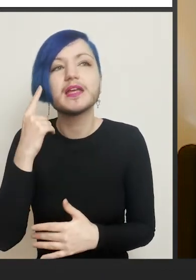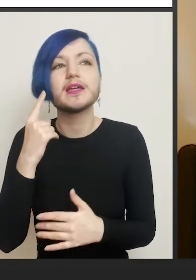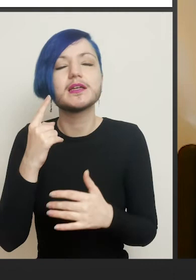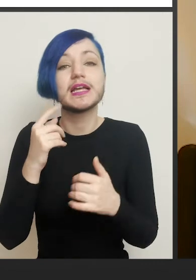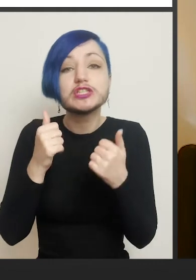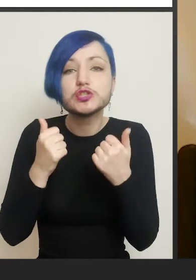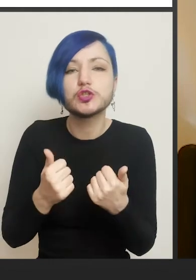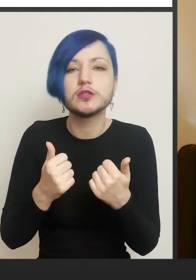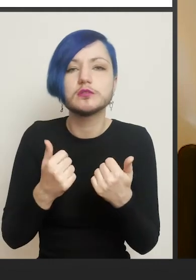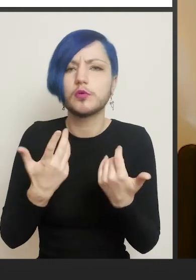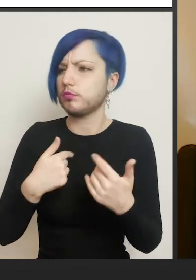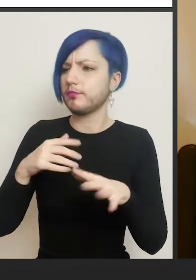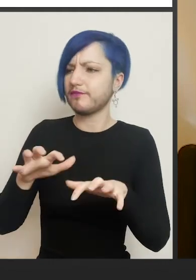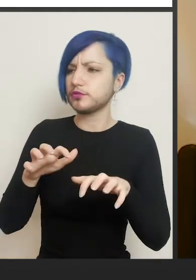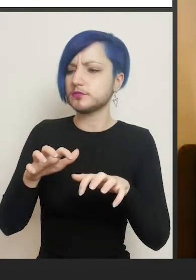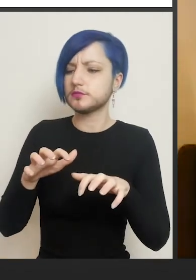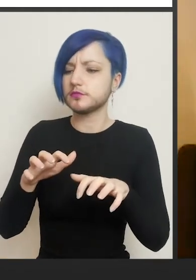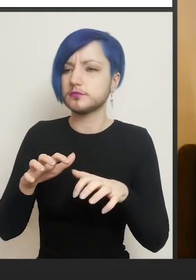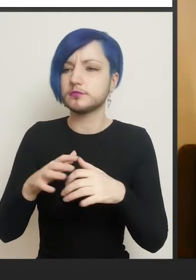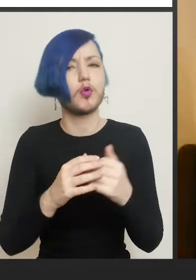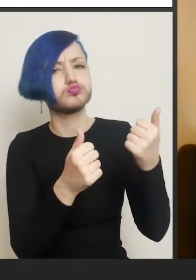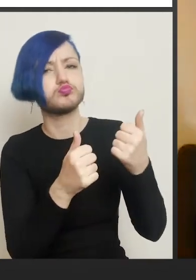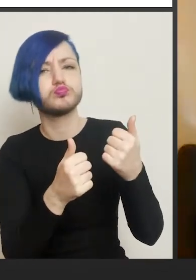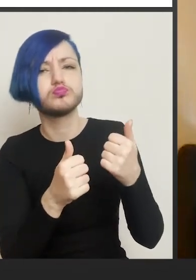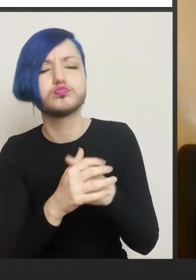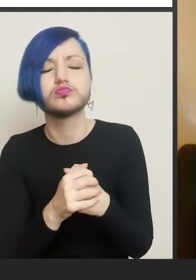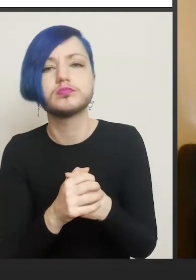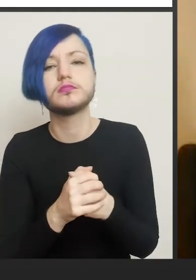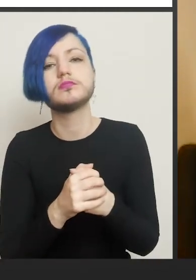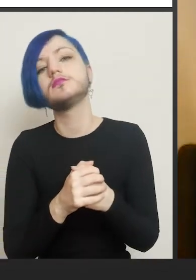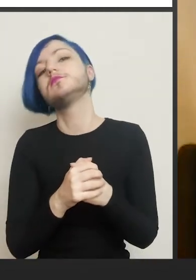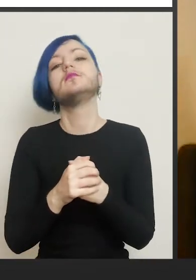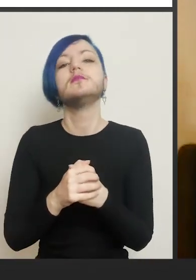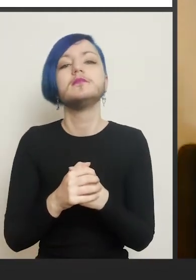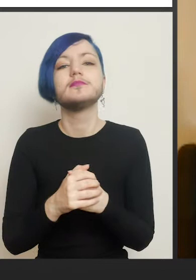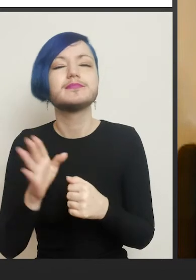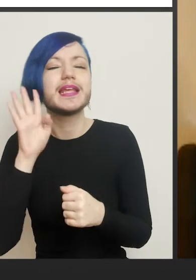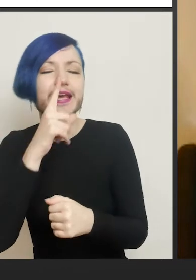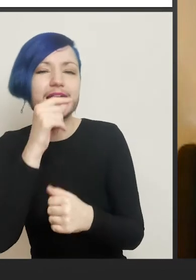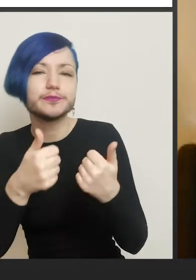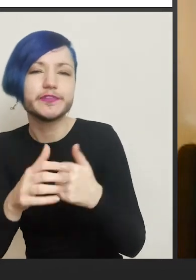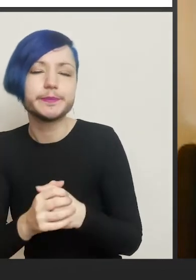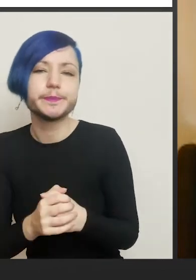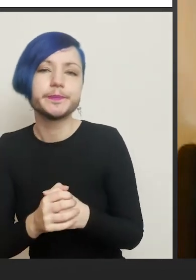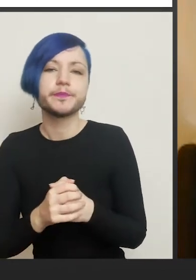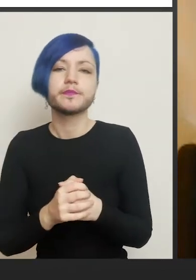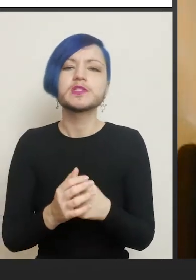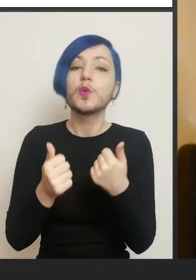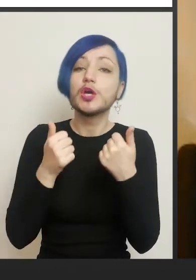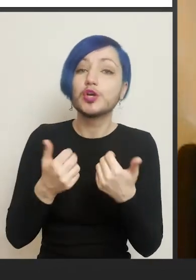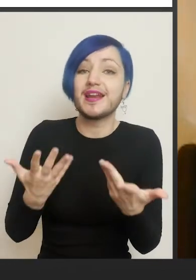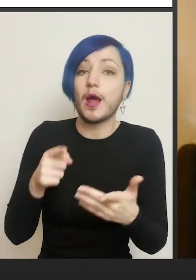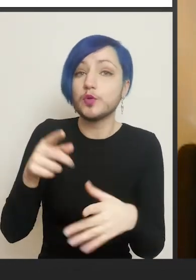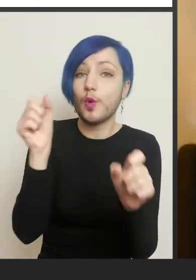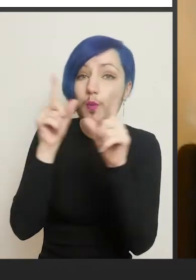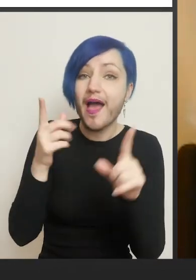good that you're aware of it now. So, is it frozen? Oh, it's fine. Yeah. So I think it's really good that you're